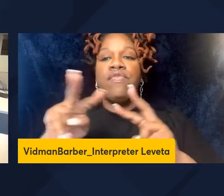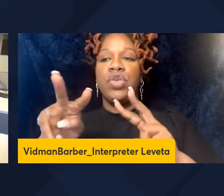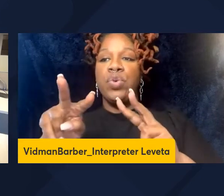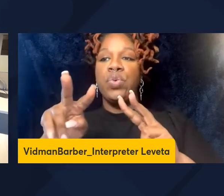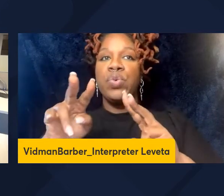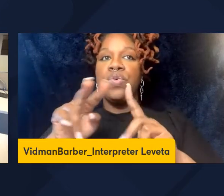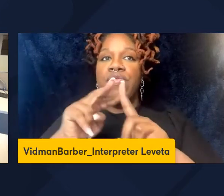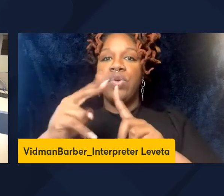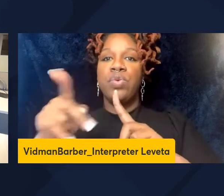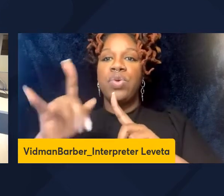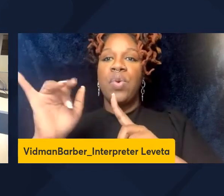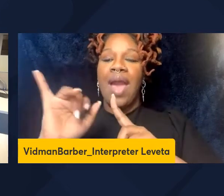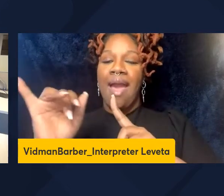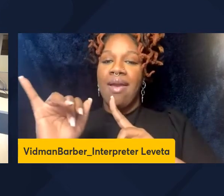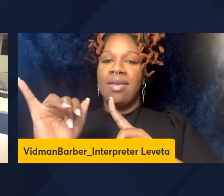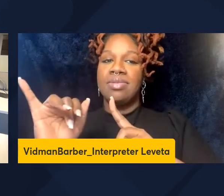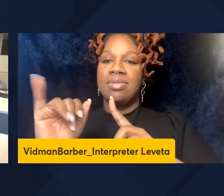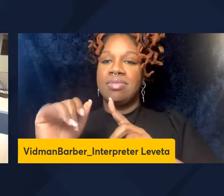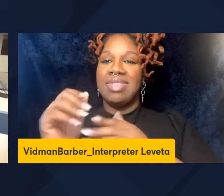order to